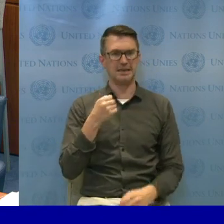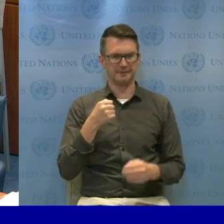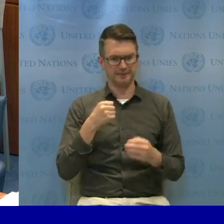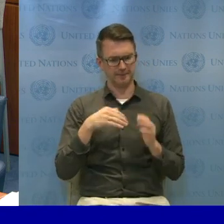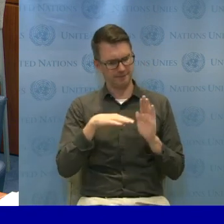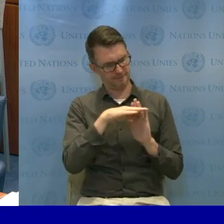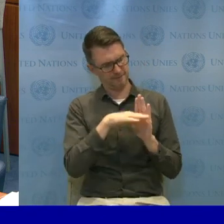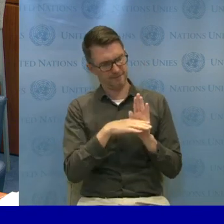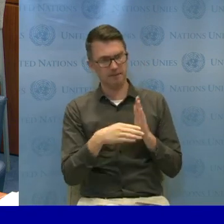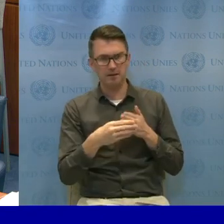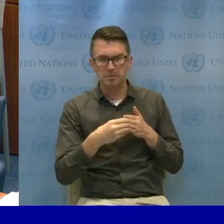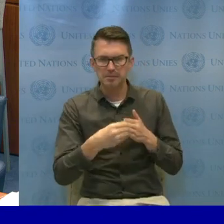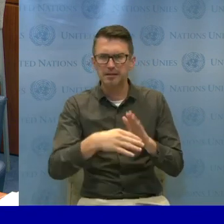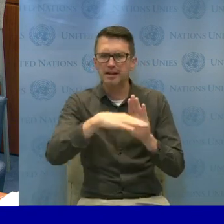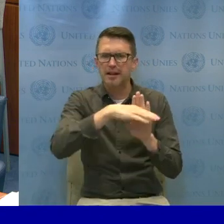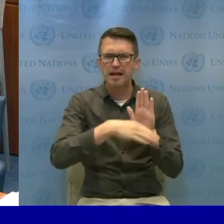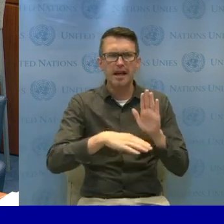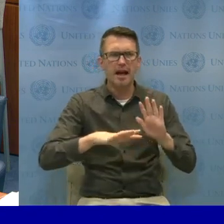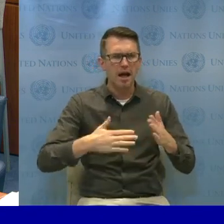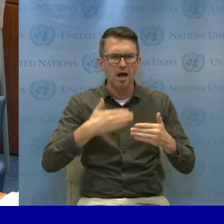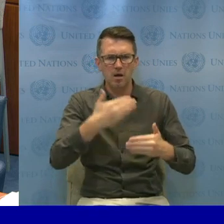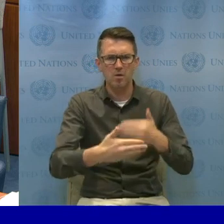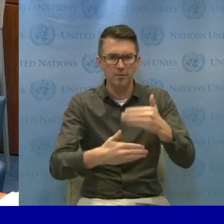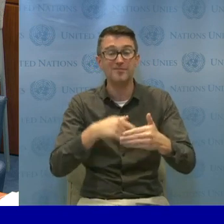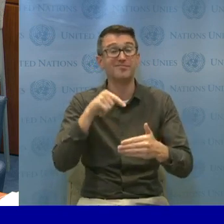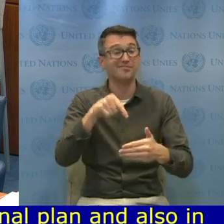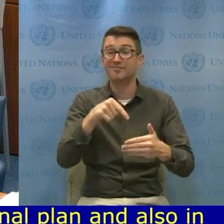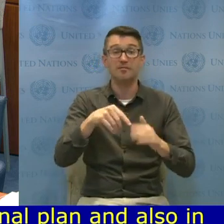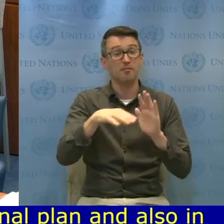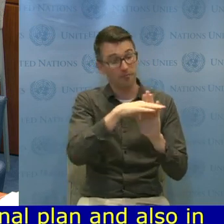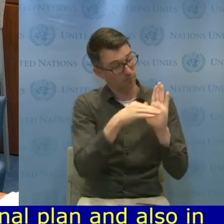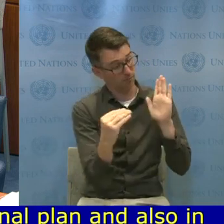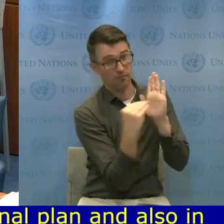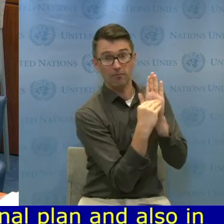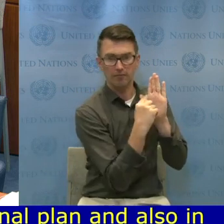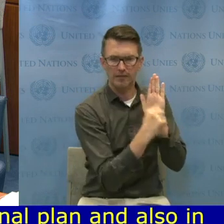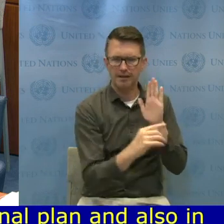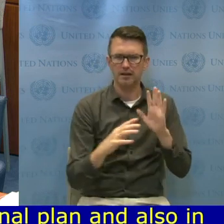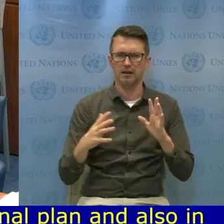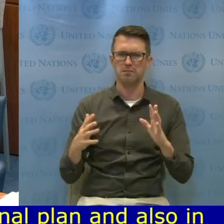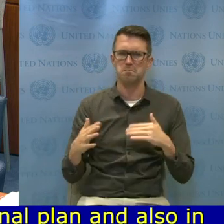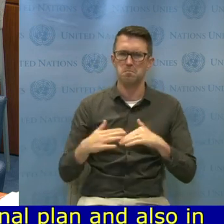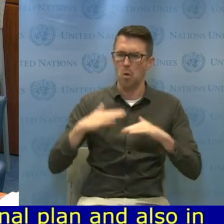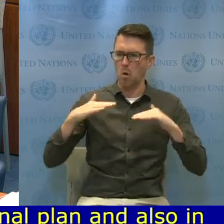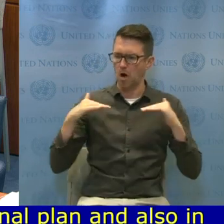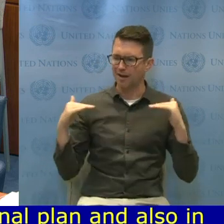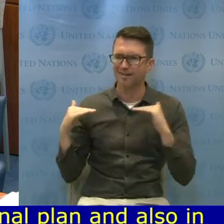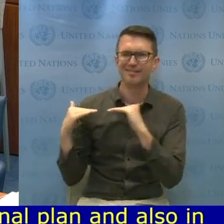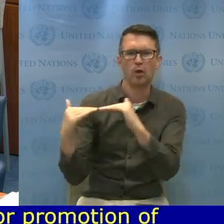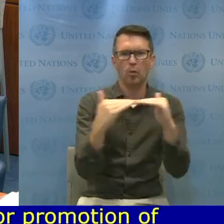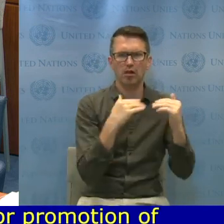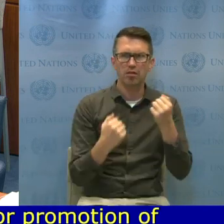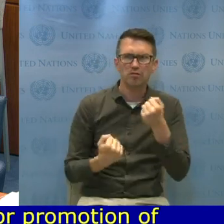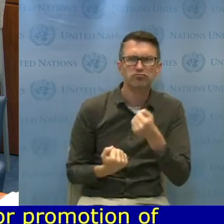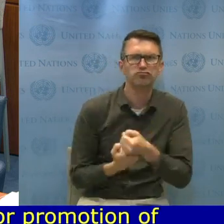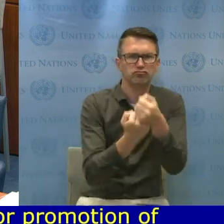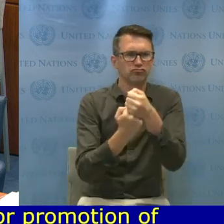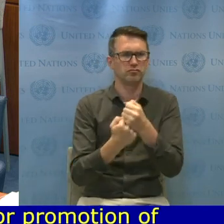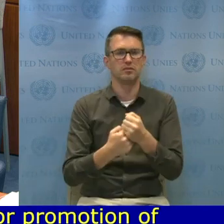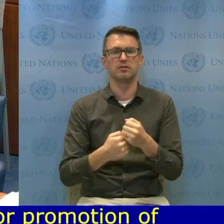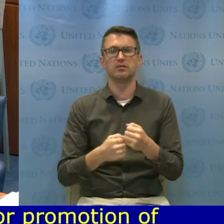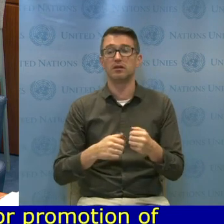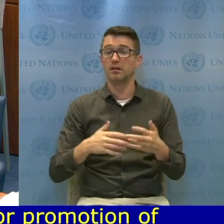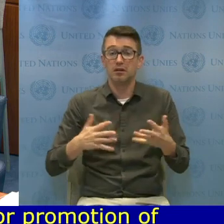opportunities of persons with disabilities will contain the special measures, special programs which will